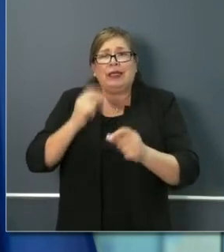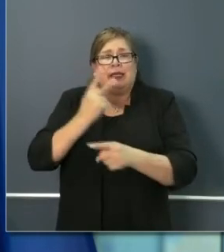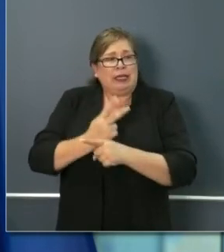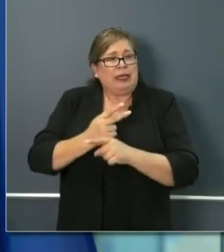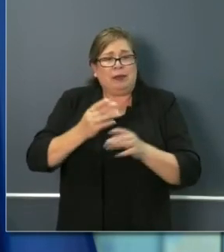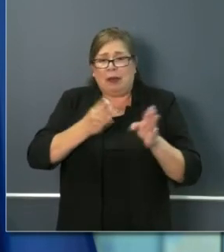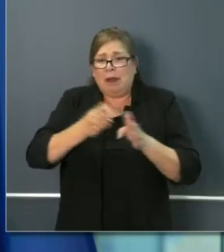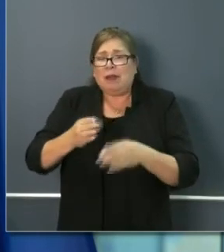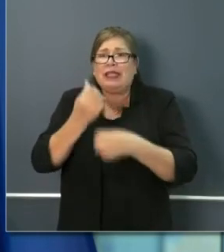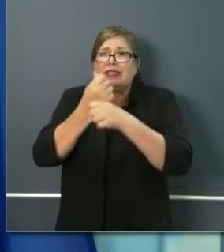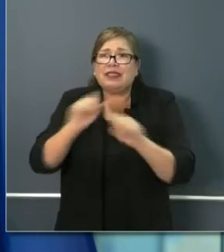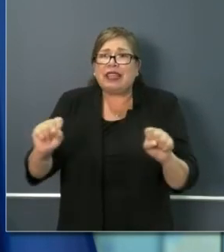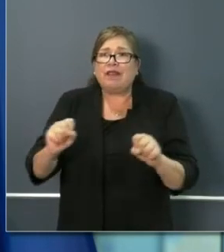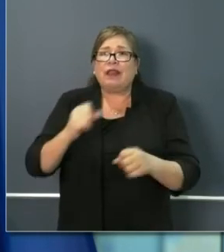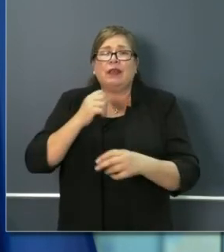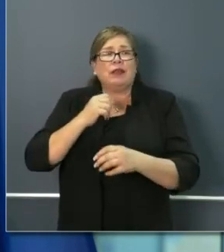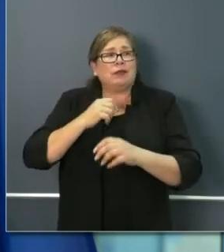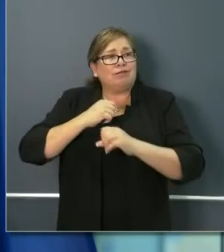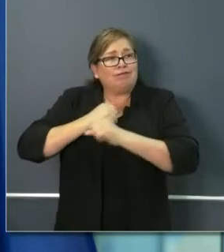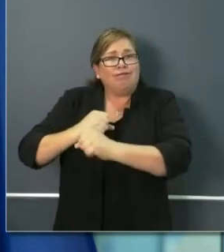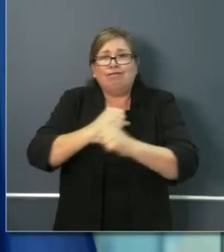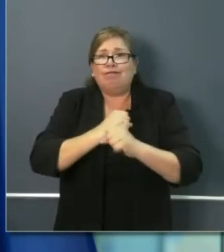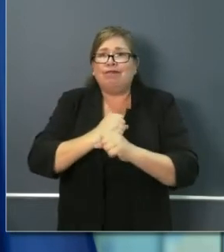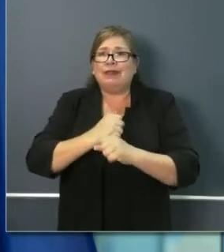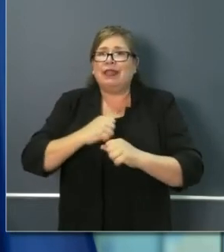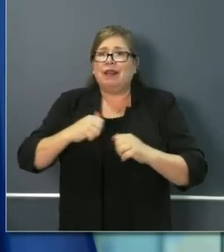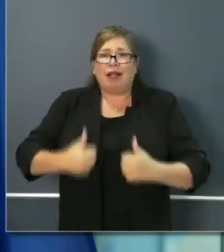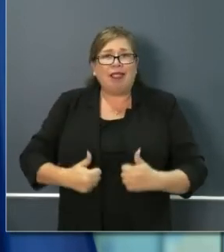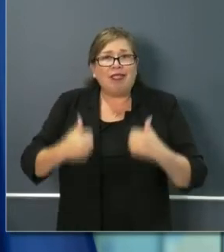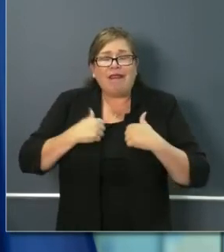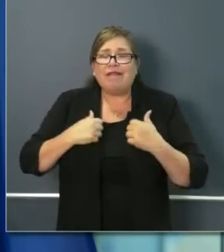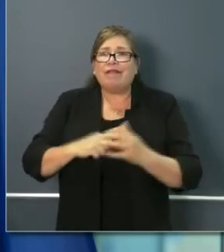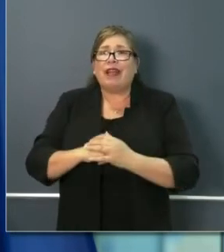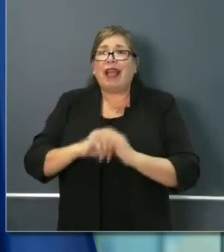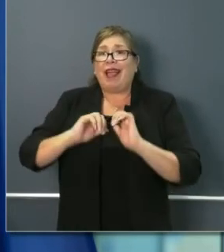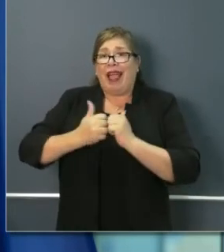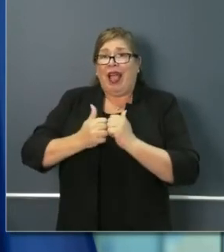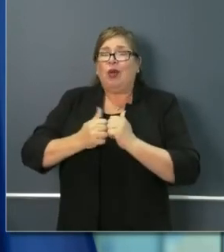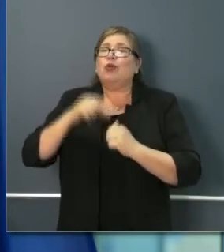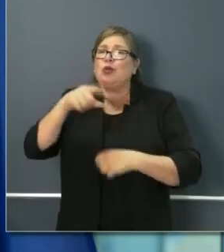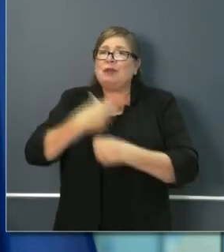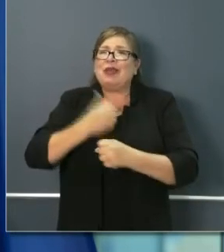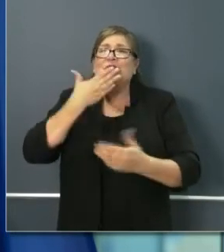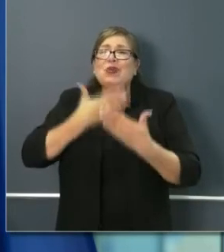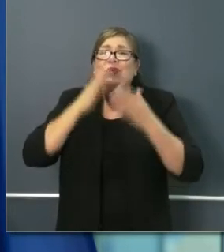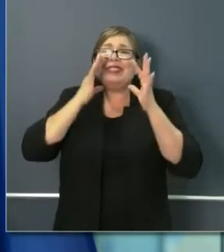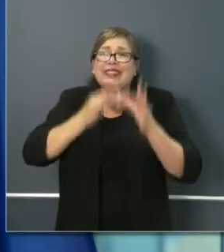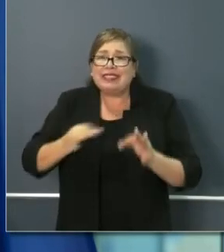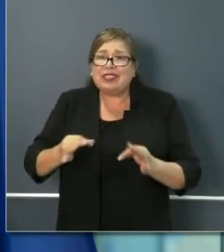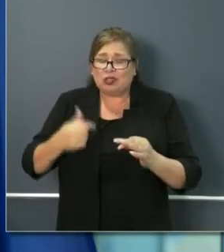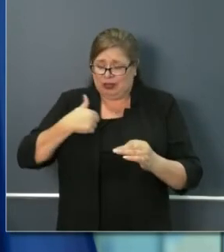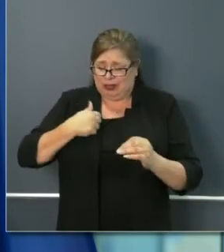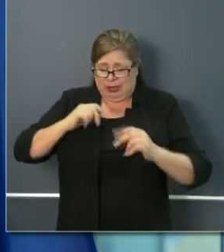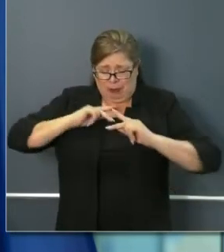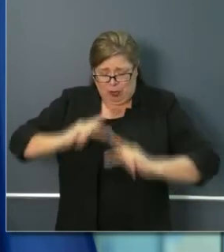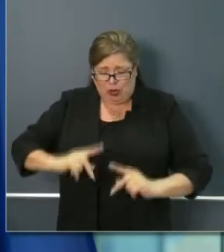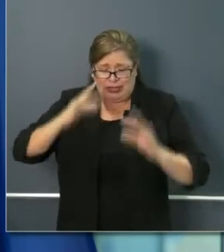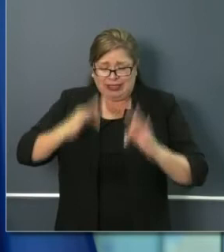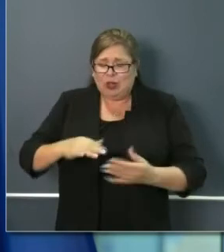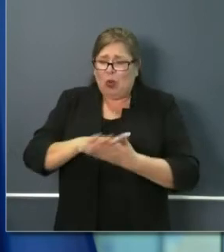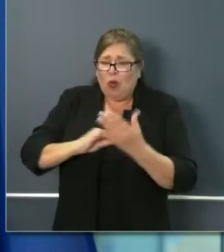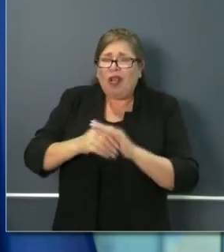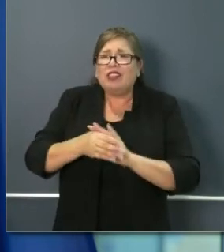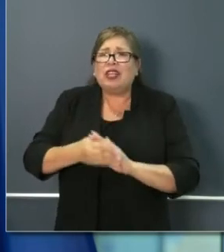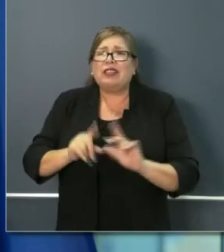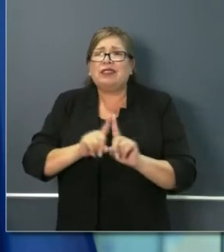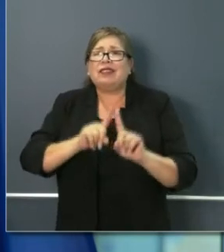alive, continue to make the individual decisions that in the aggregate are going to, I think, exceed expectations